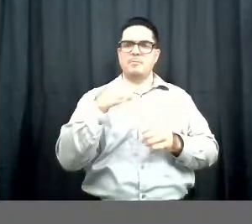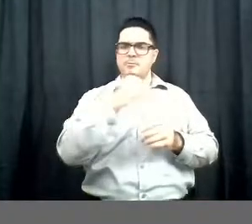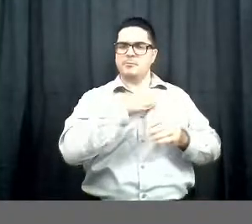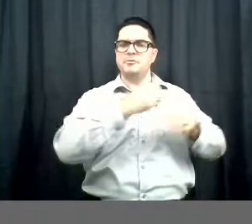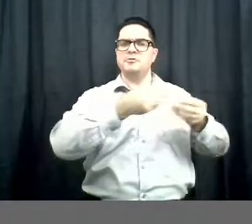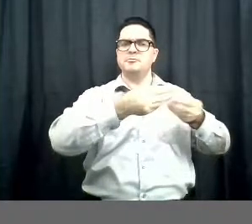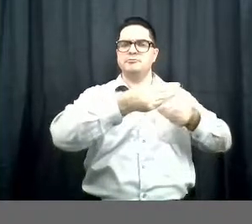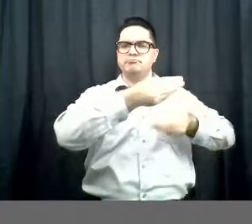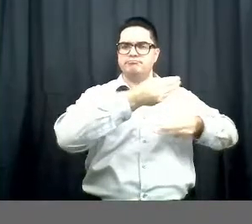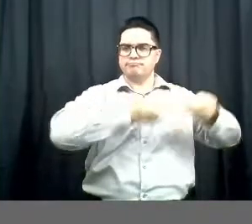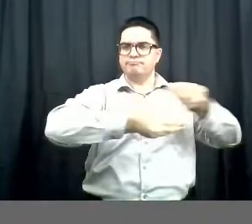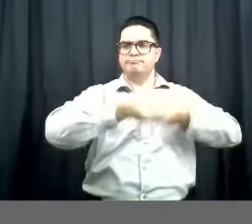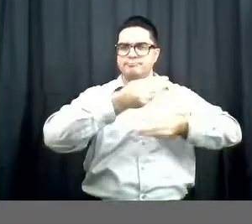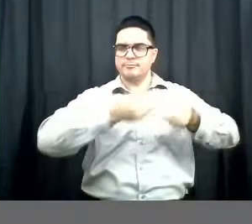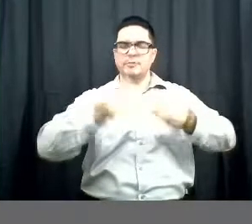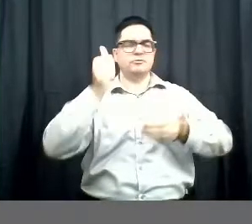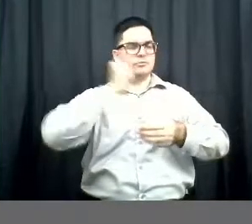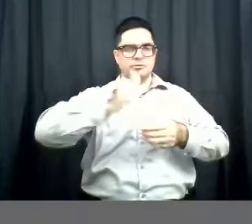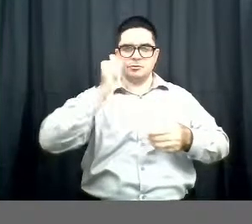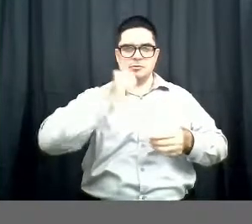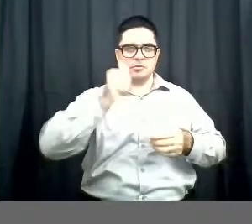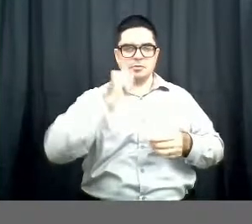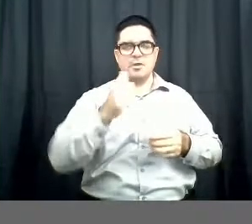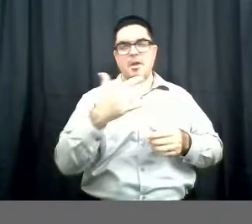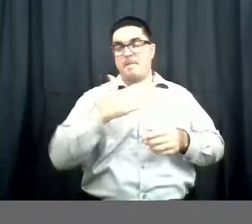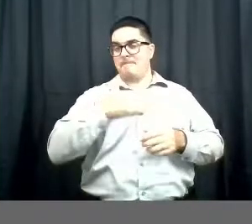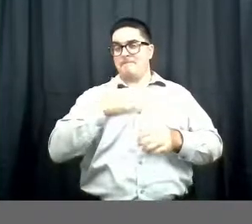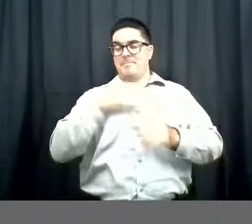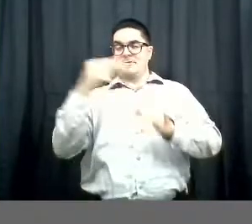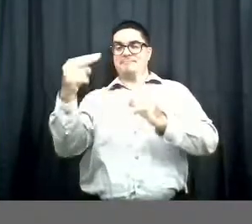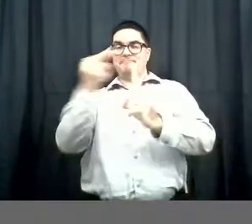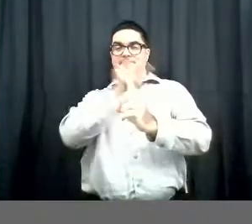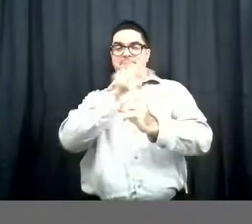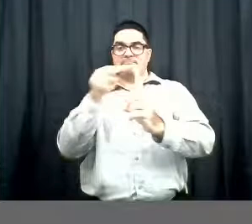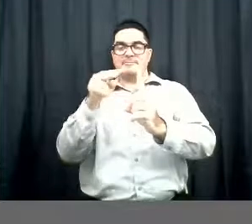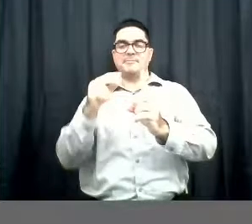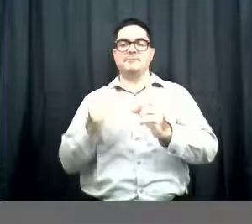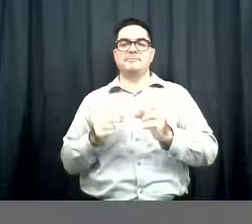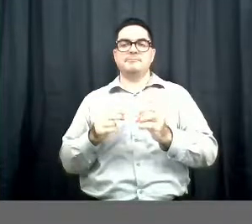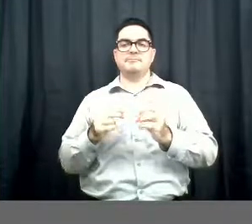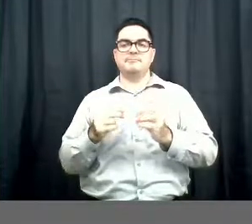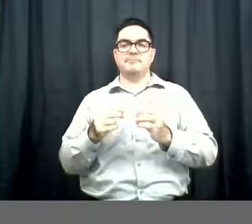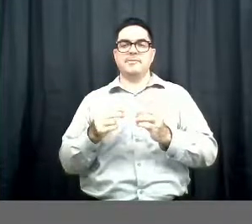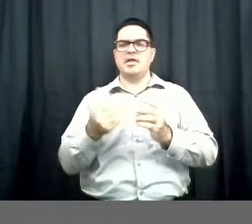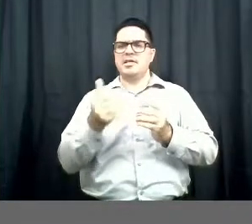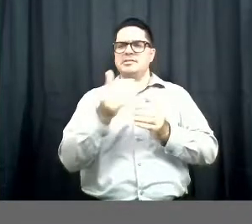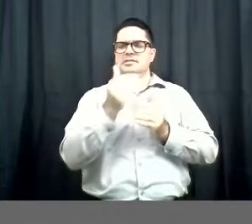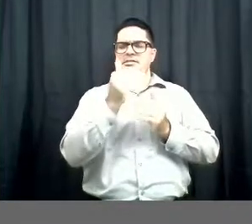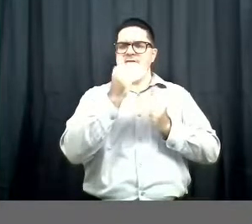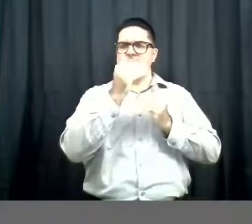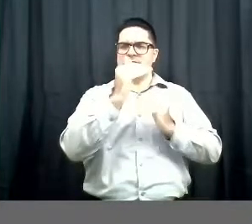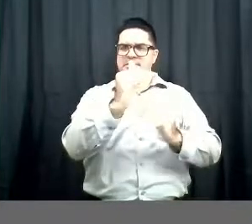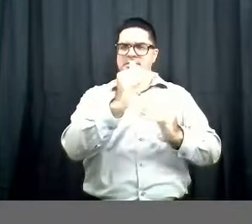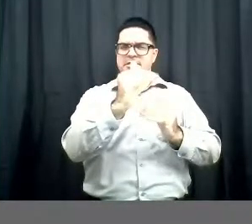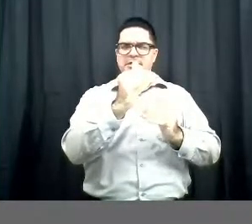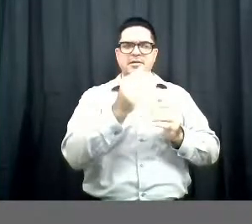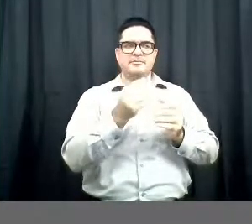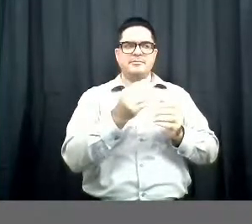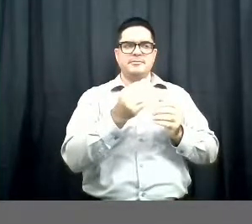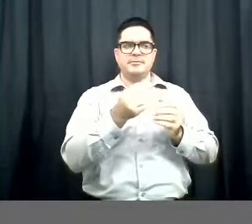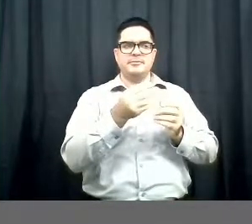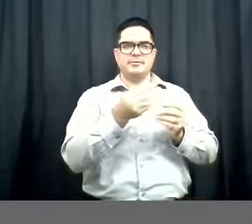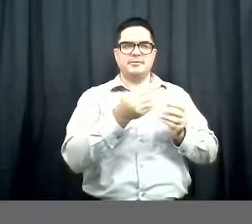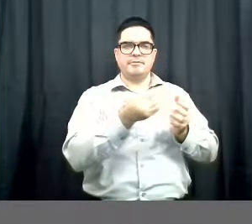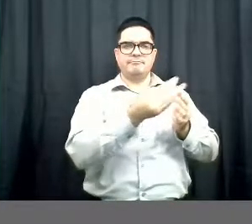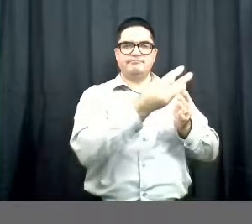But from my perspective, I would say that there's been fairly limited spillover impact into the broader municipal bond market. Access to the markets